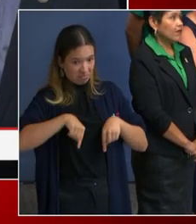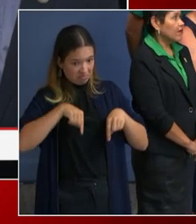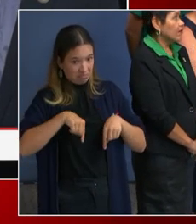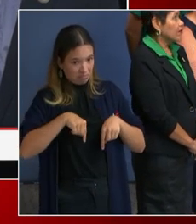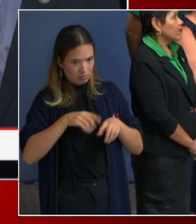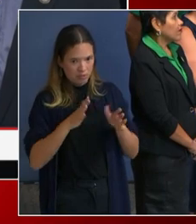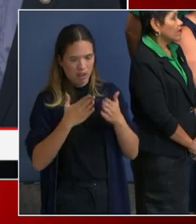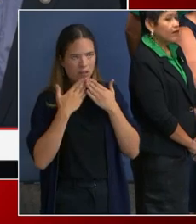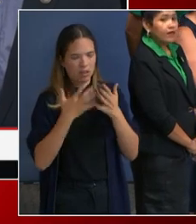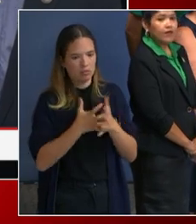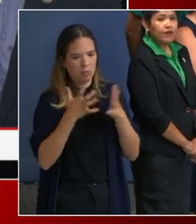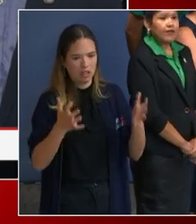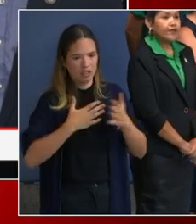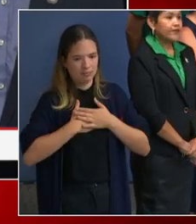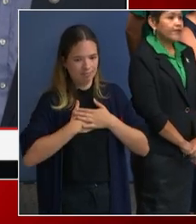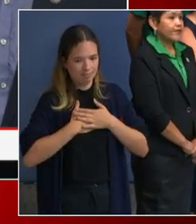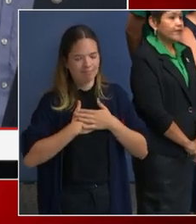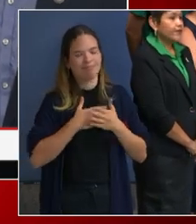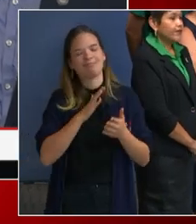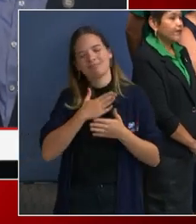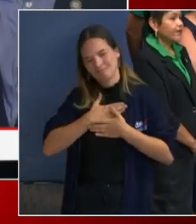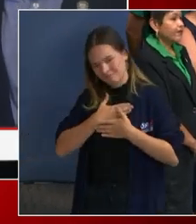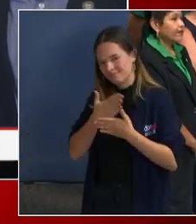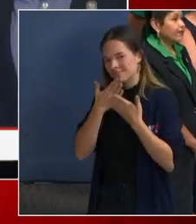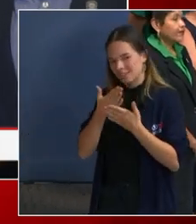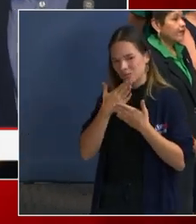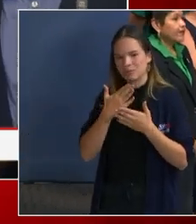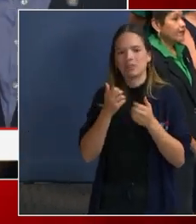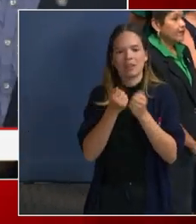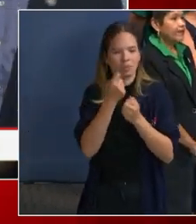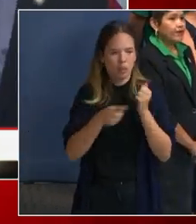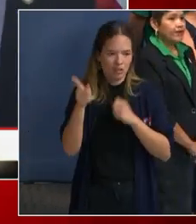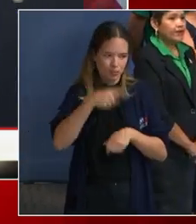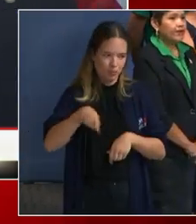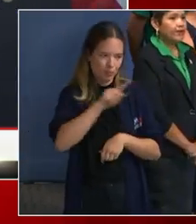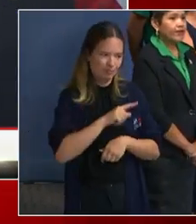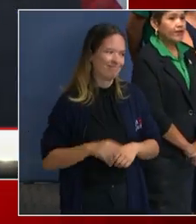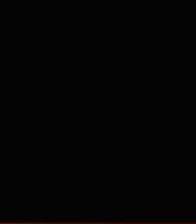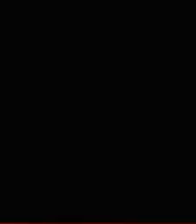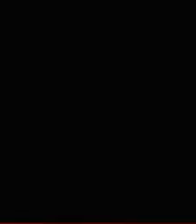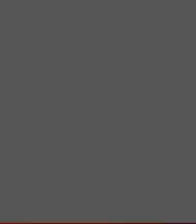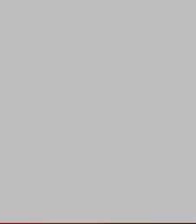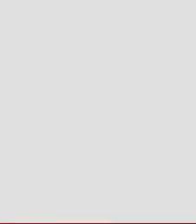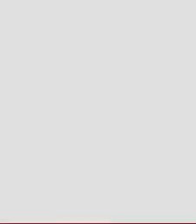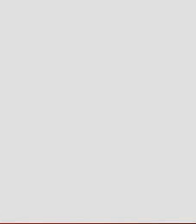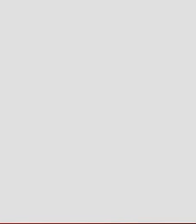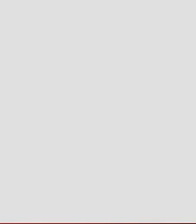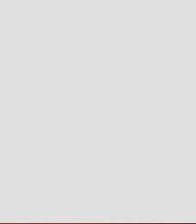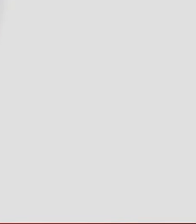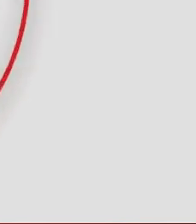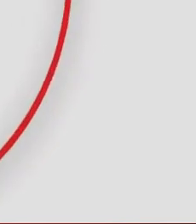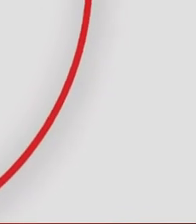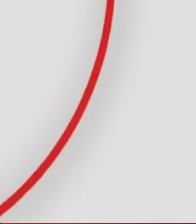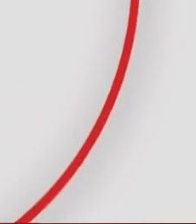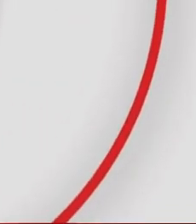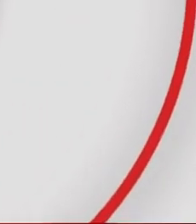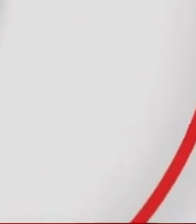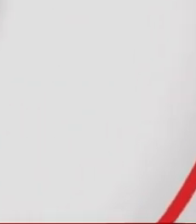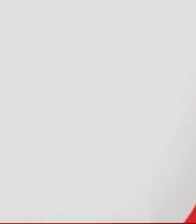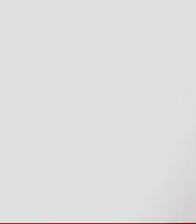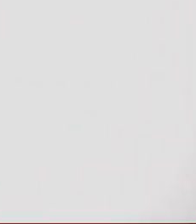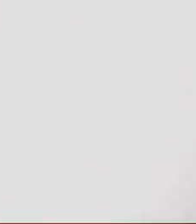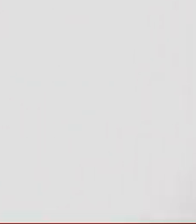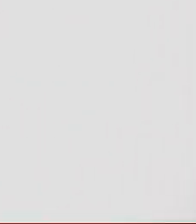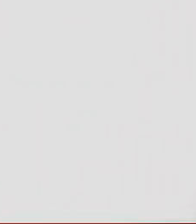much. Thank you, Marie. All right, thank you, everybody.